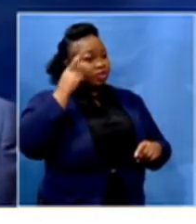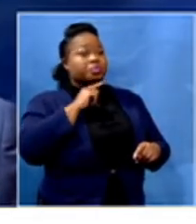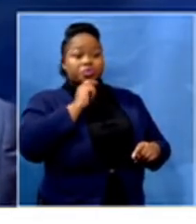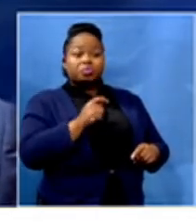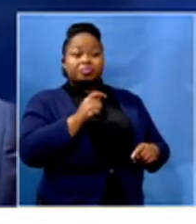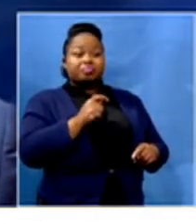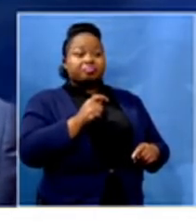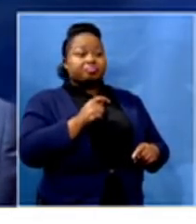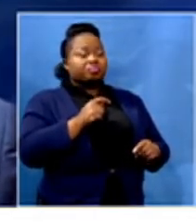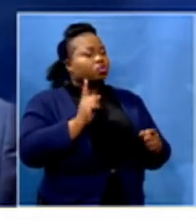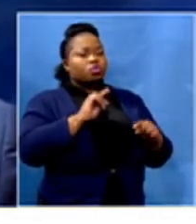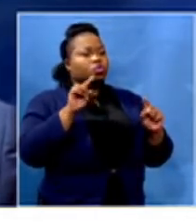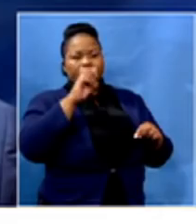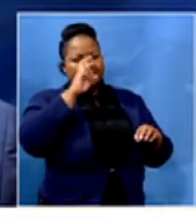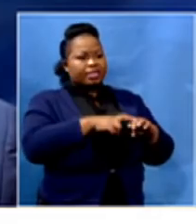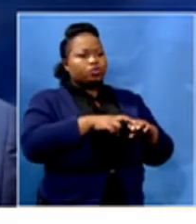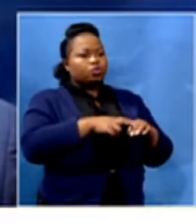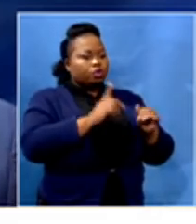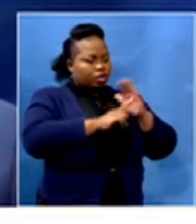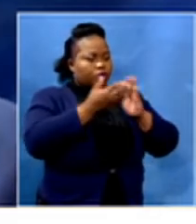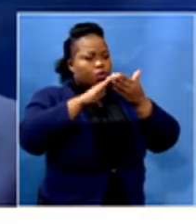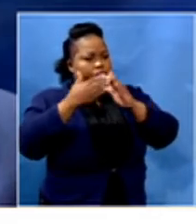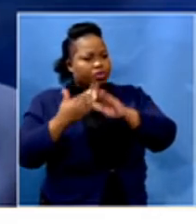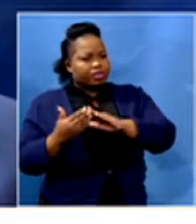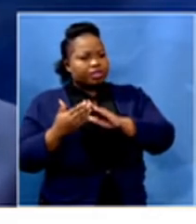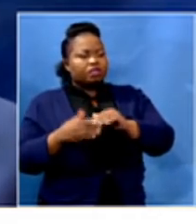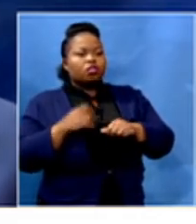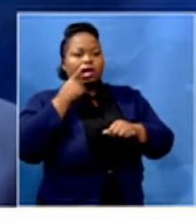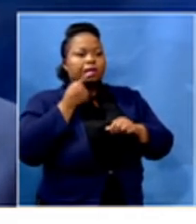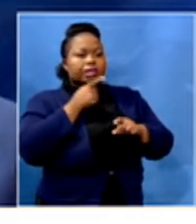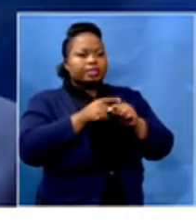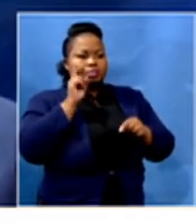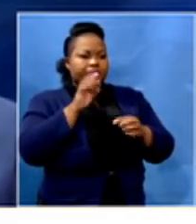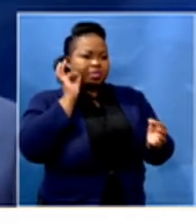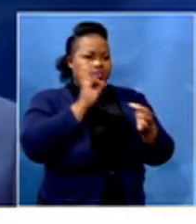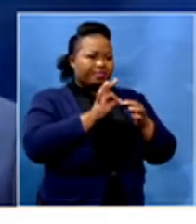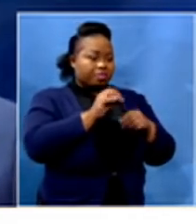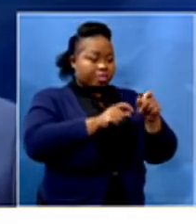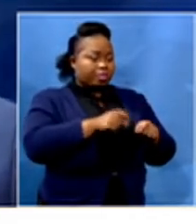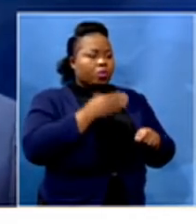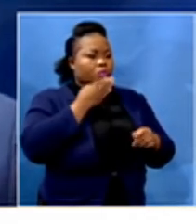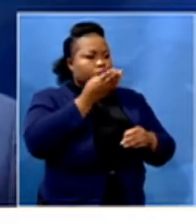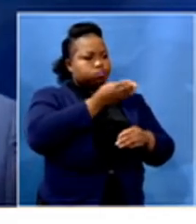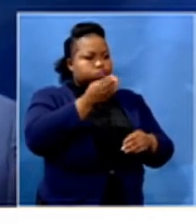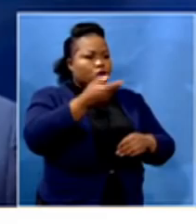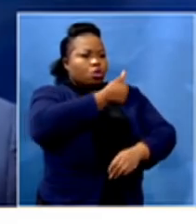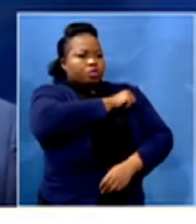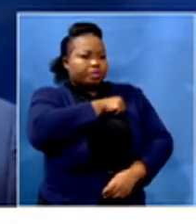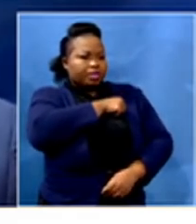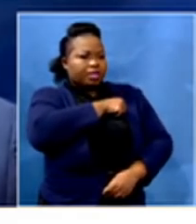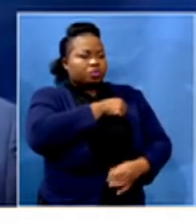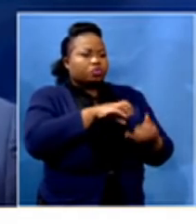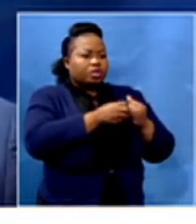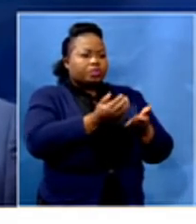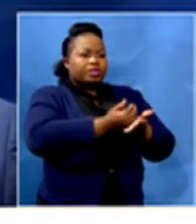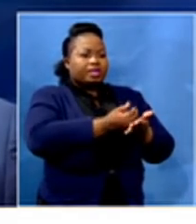not doing this mass testing, that it should be more specific now for people that are in hospitals to save tests and